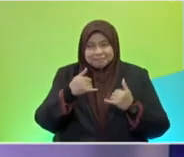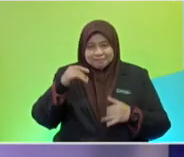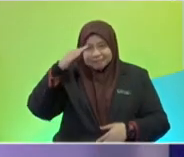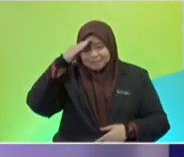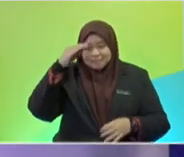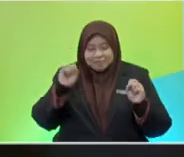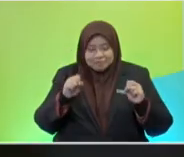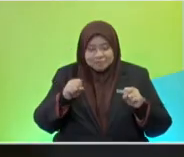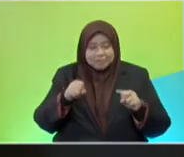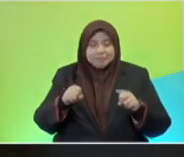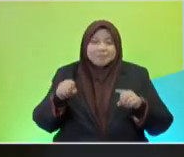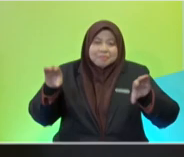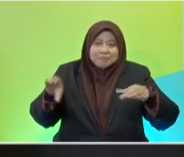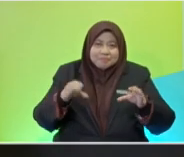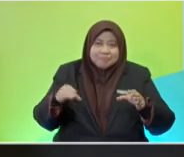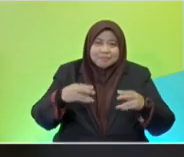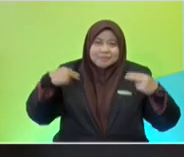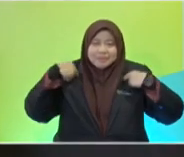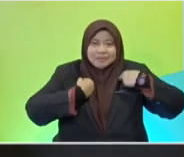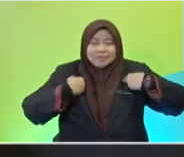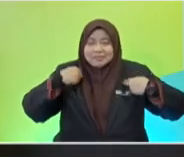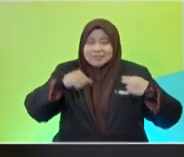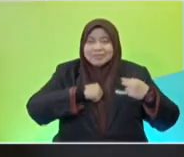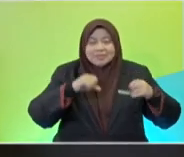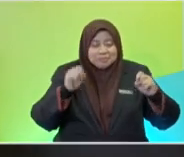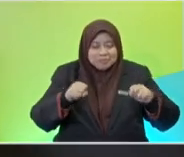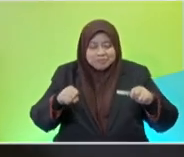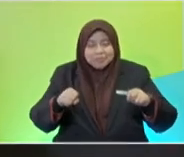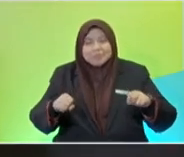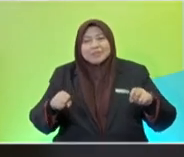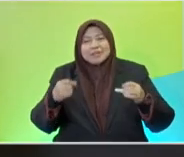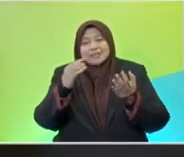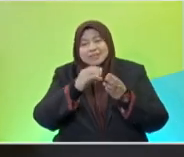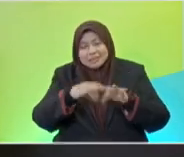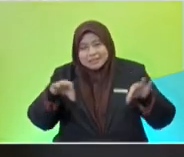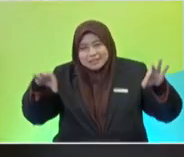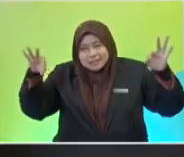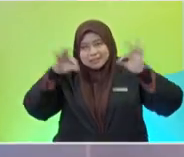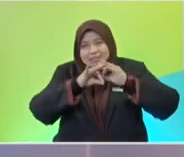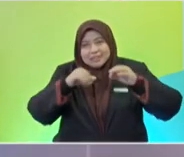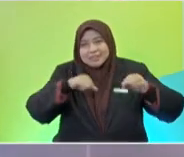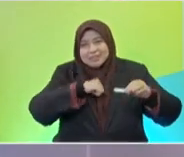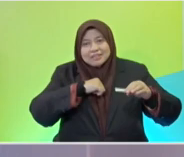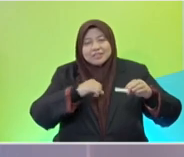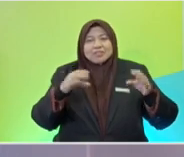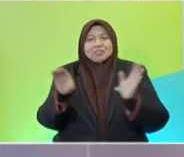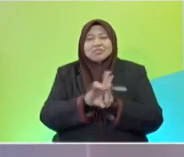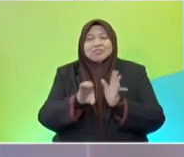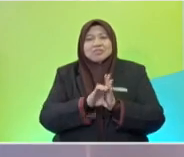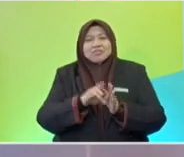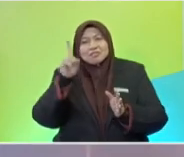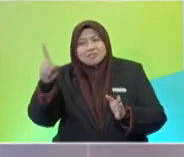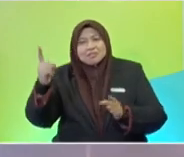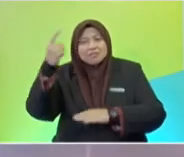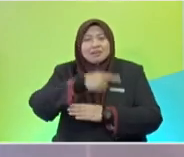own characters, and you can have your own storyline. For example, one day the lion calls his best friend the